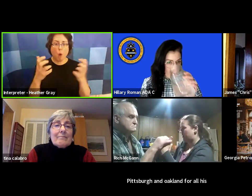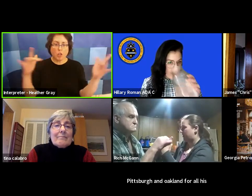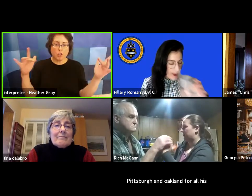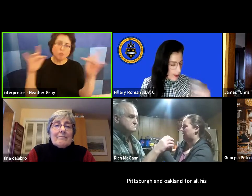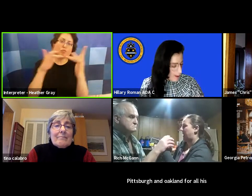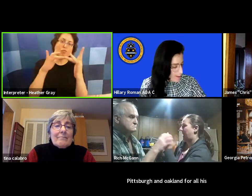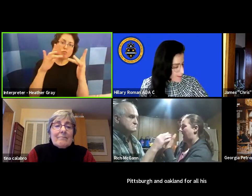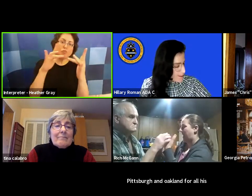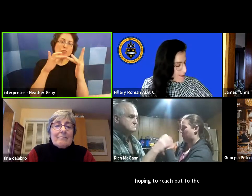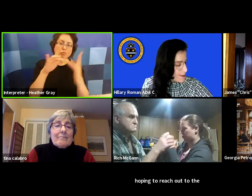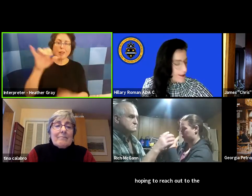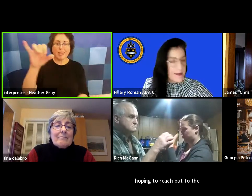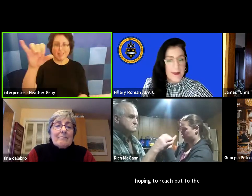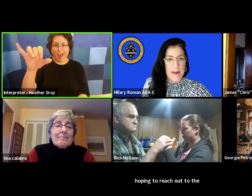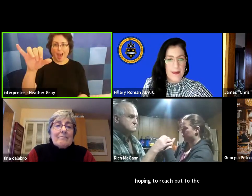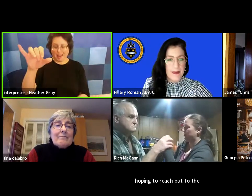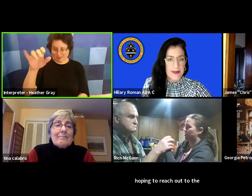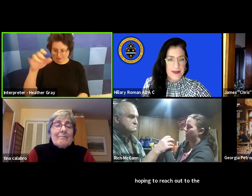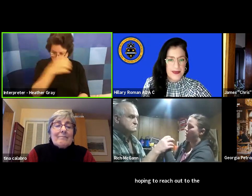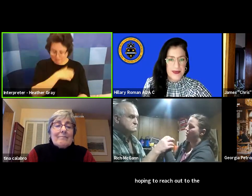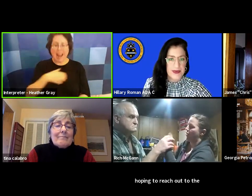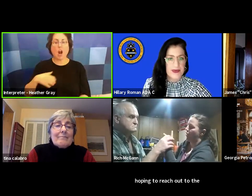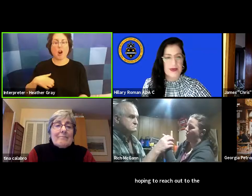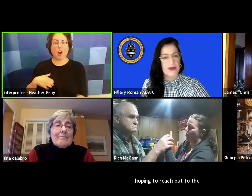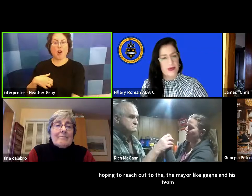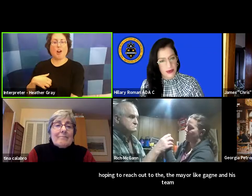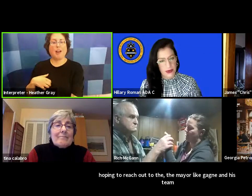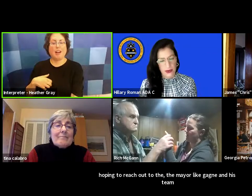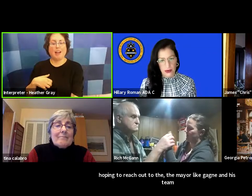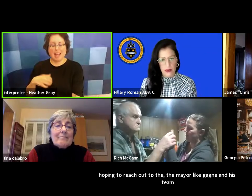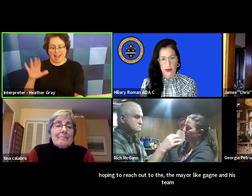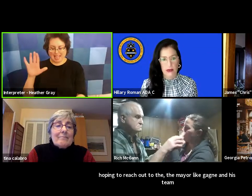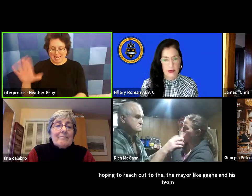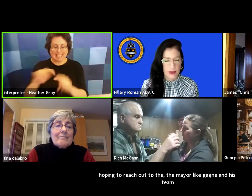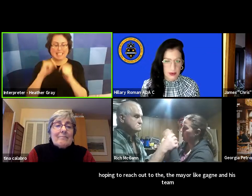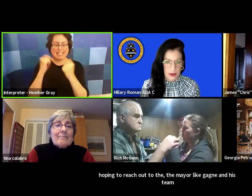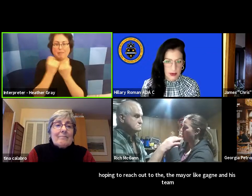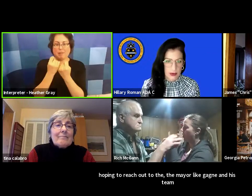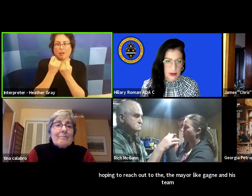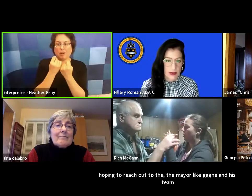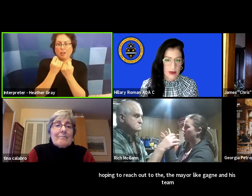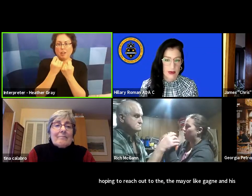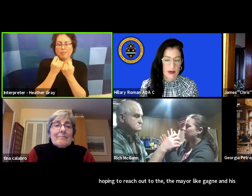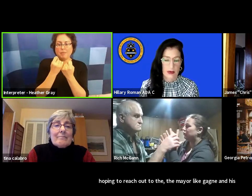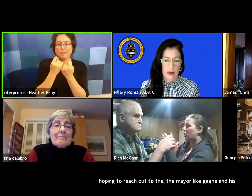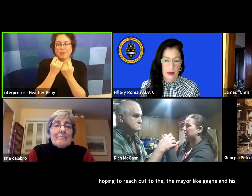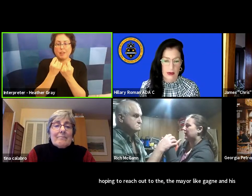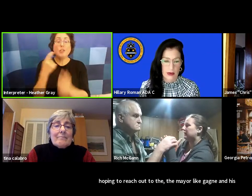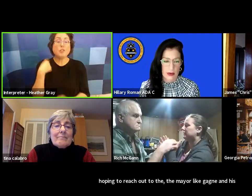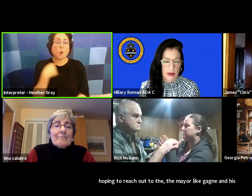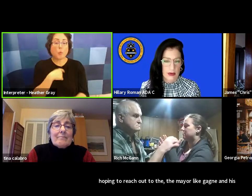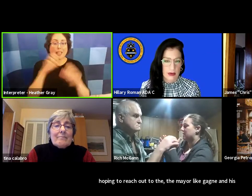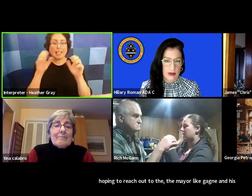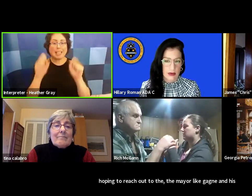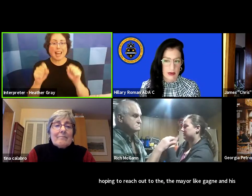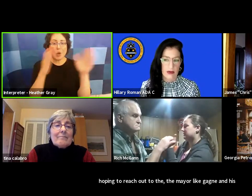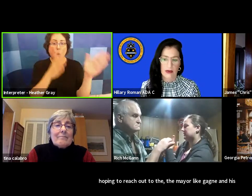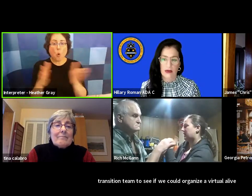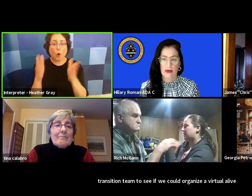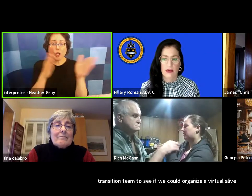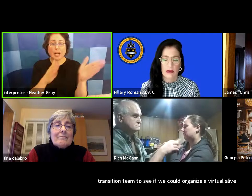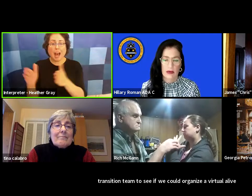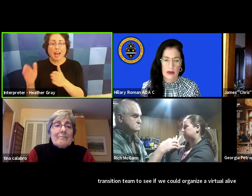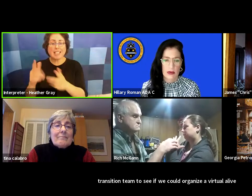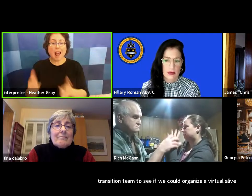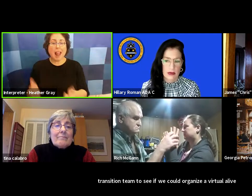to the Mayor-elect Gainey and his transition team to see if we could organize